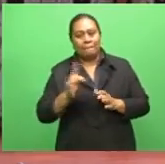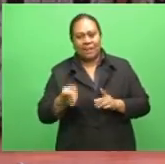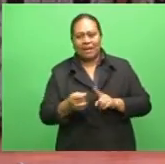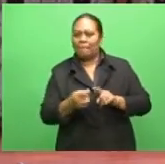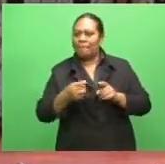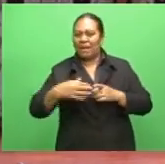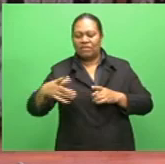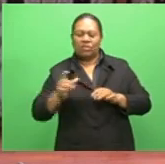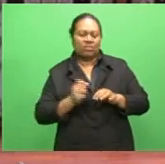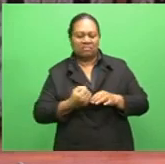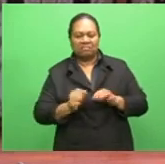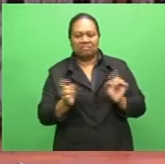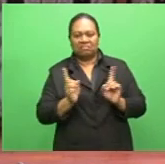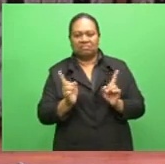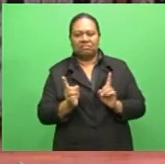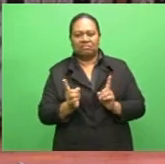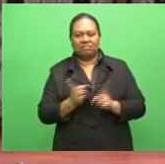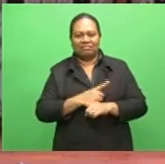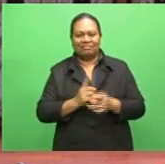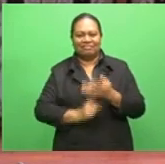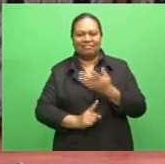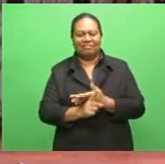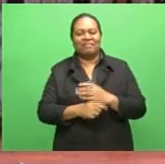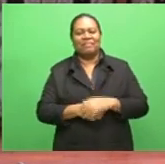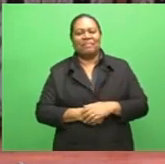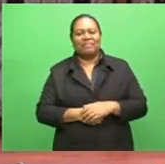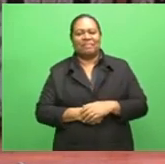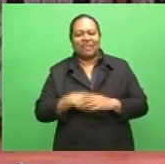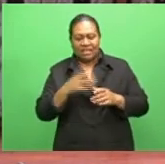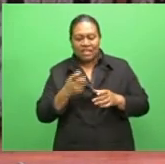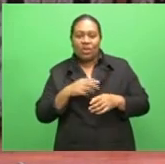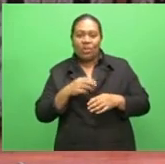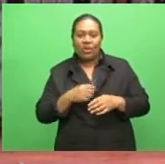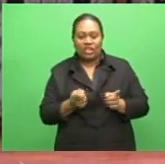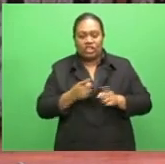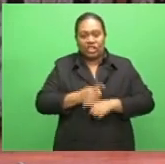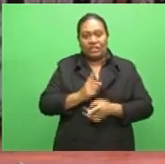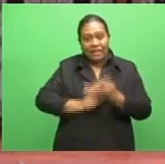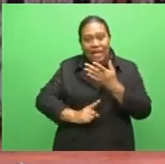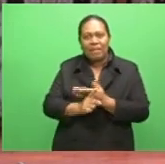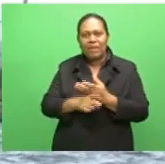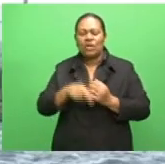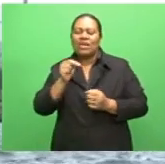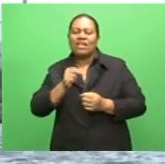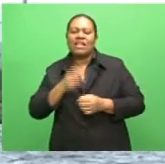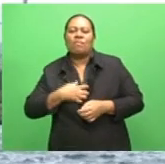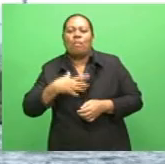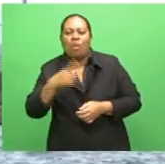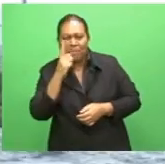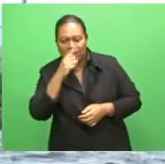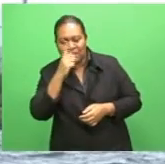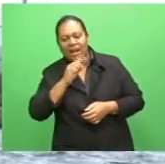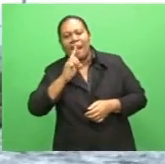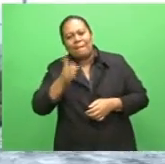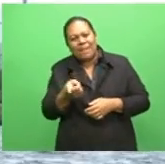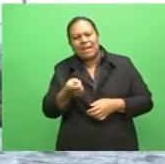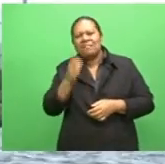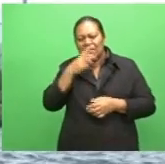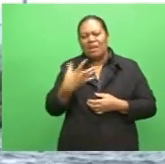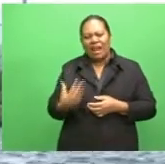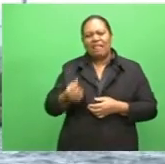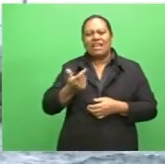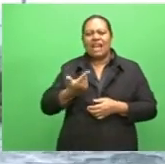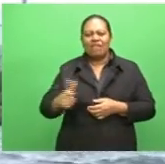operate 2 shifts, obviously we require more people, but the people are readily available in Levuka,